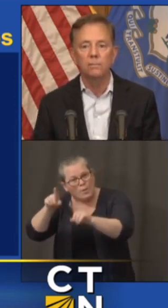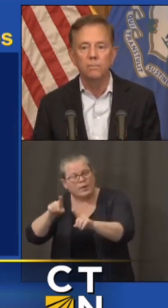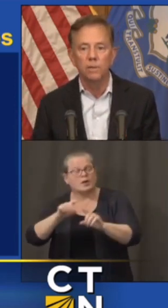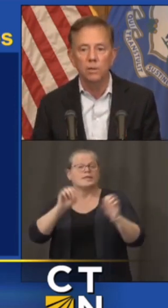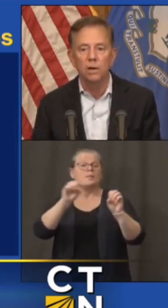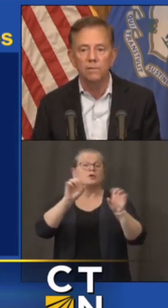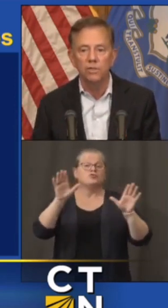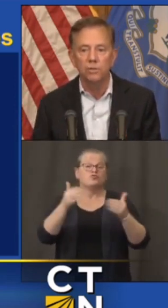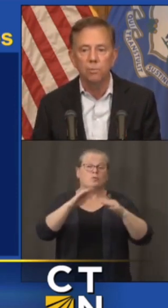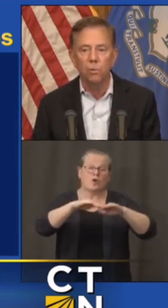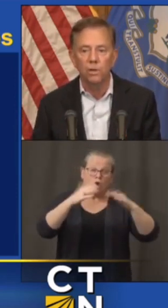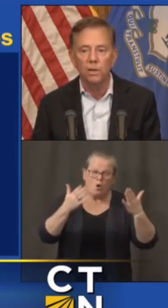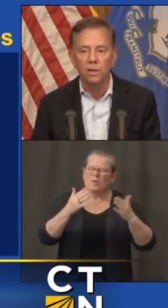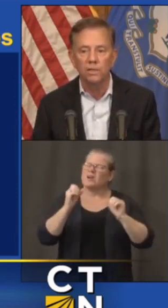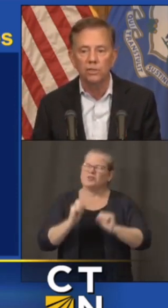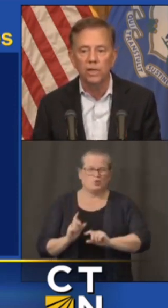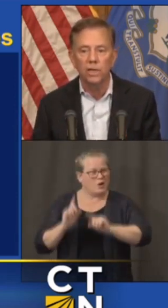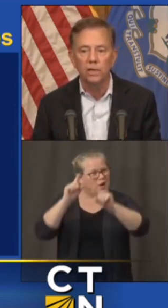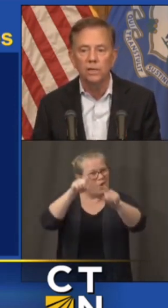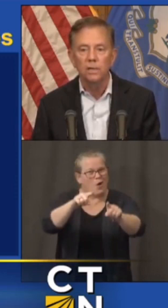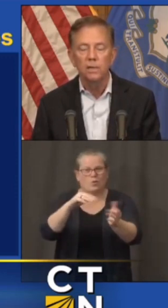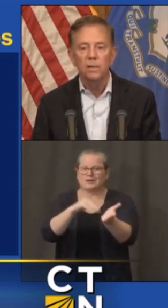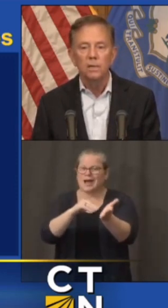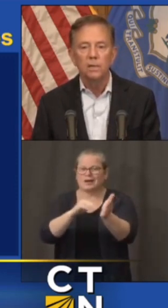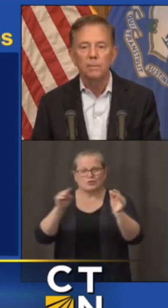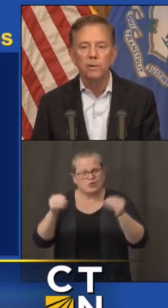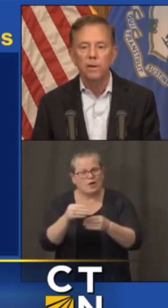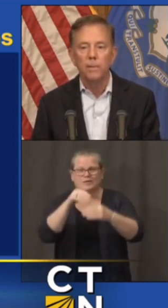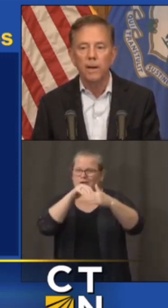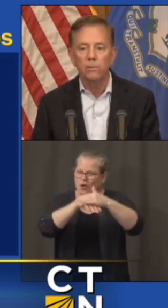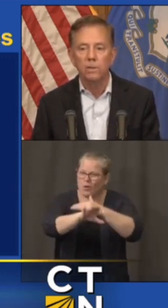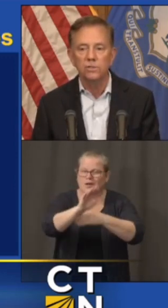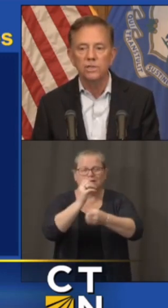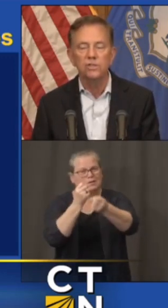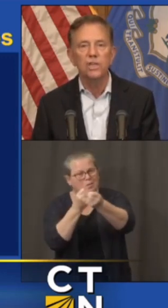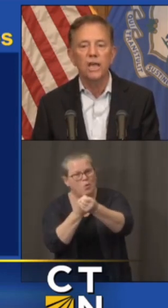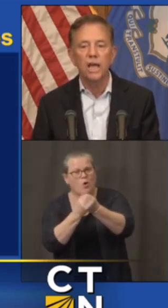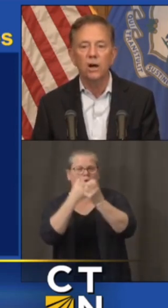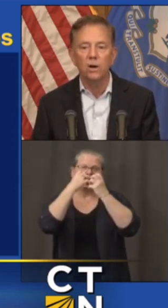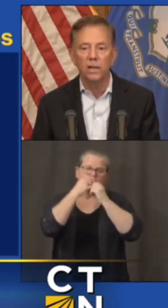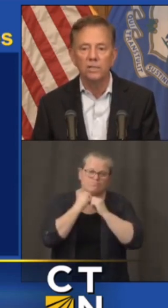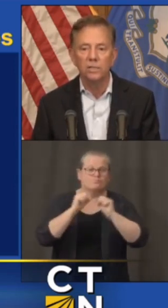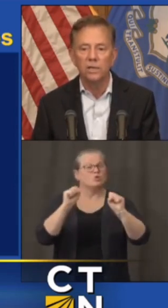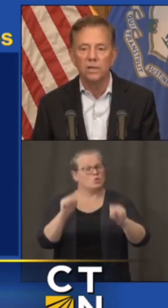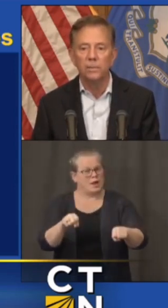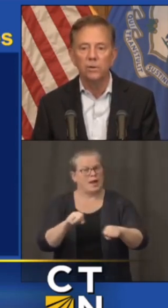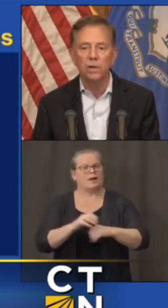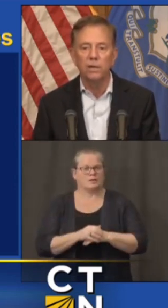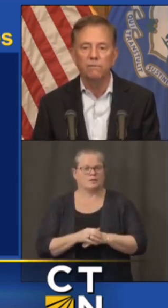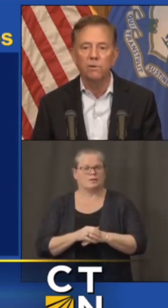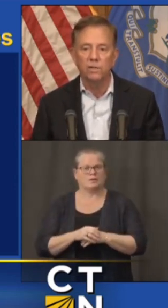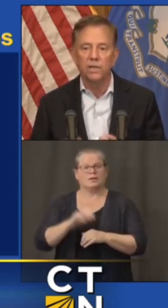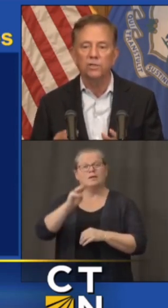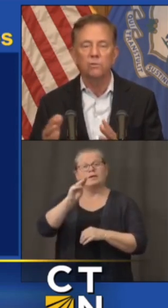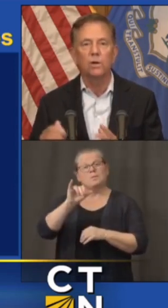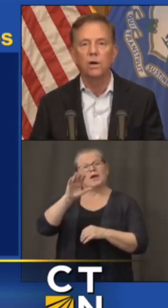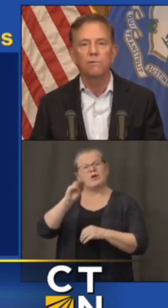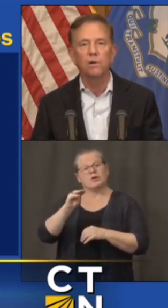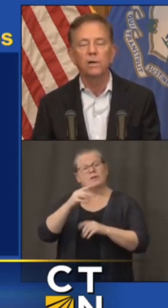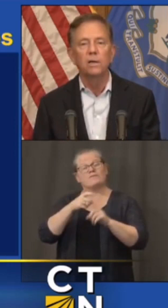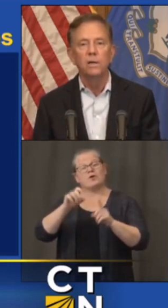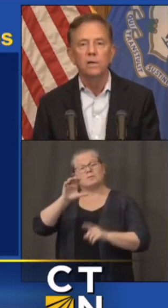the love and support that you need. Mary Ann and I were at CCAR, that's the Community for